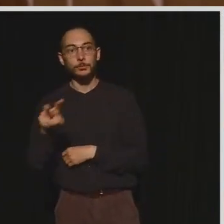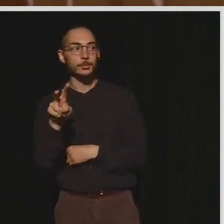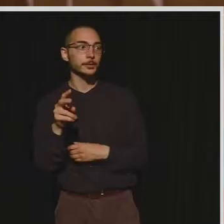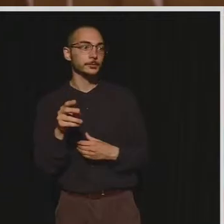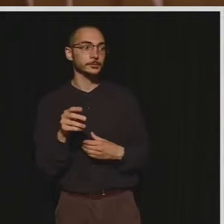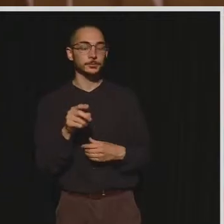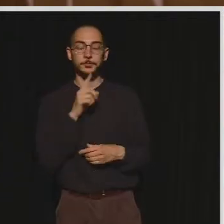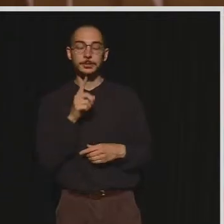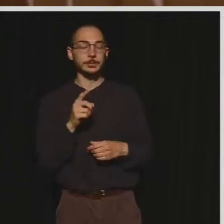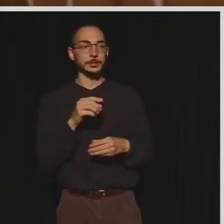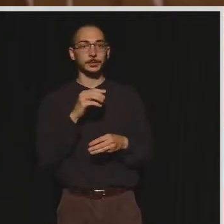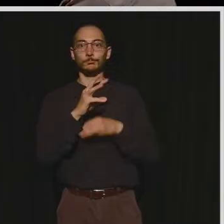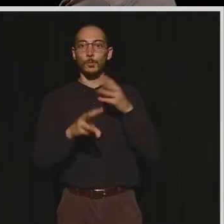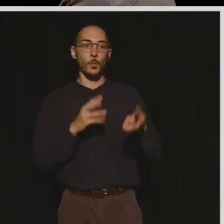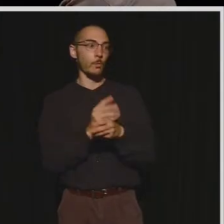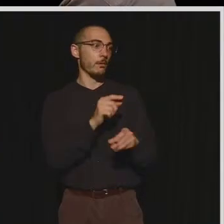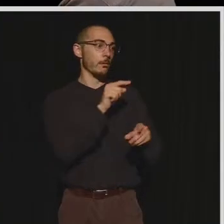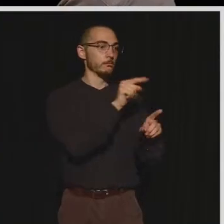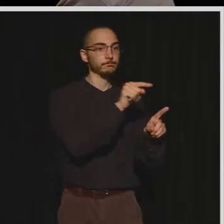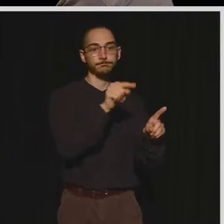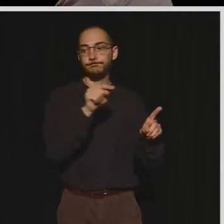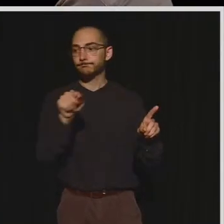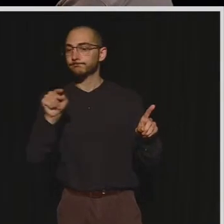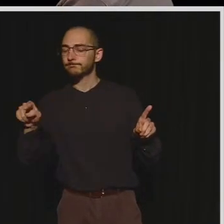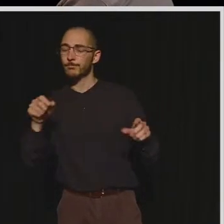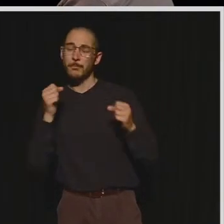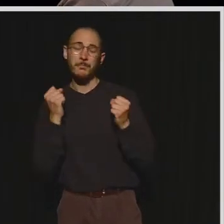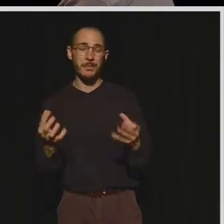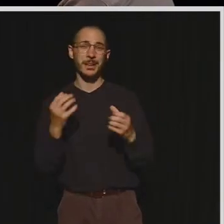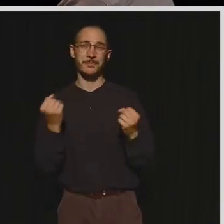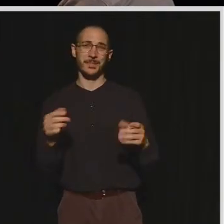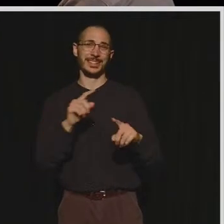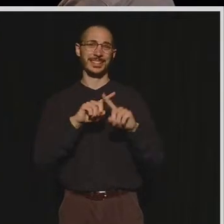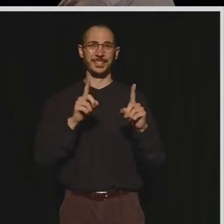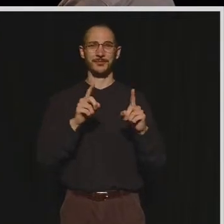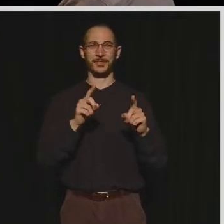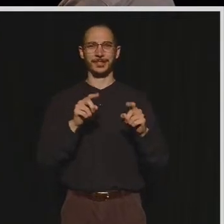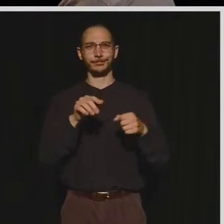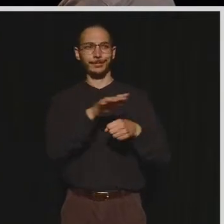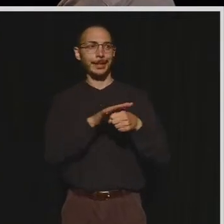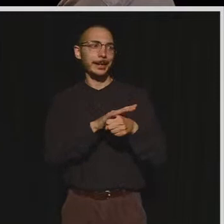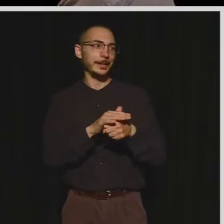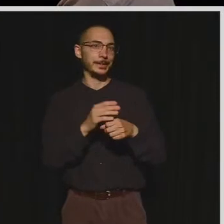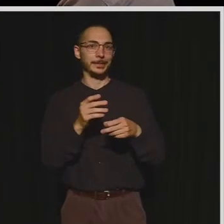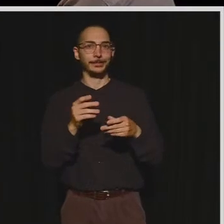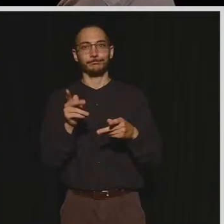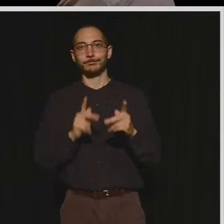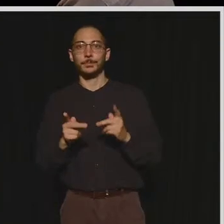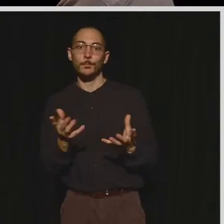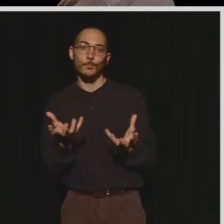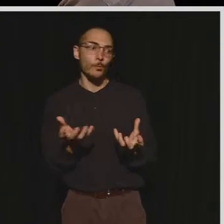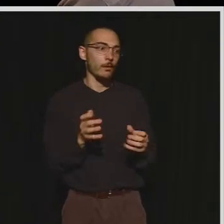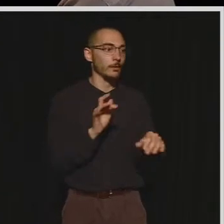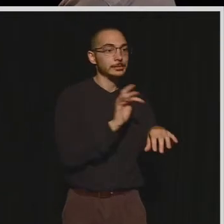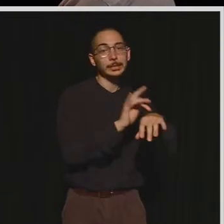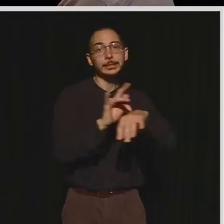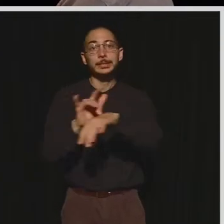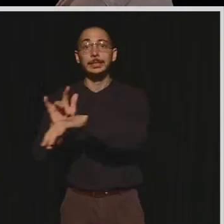over the world who are gay who like to travel. And so we sort of educated them and brought people in, brought in